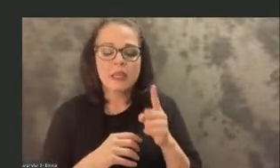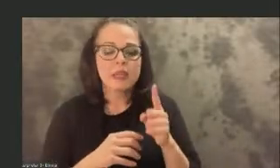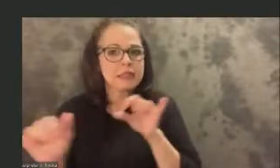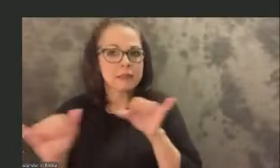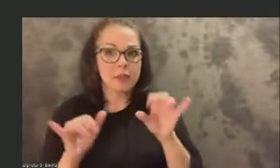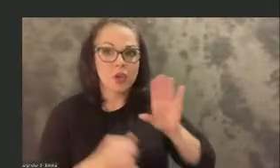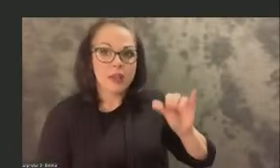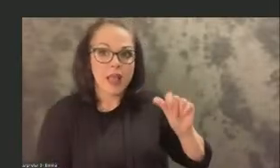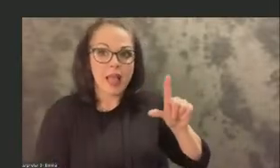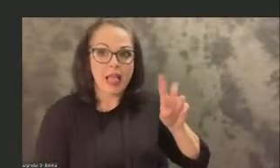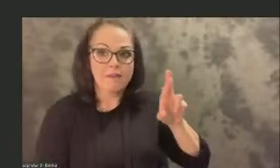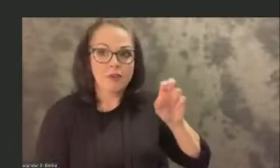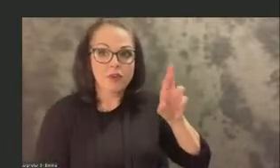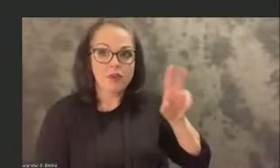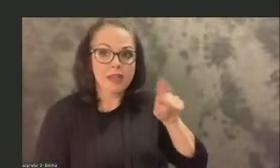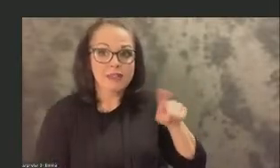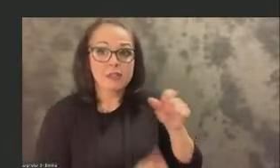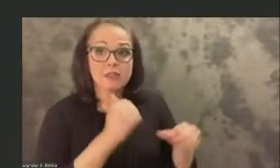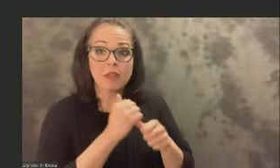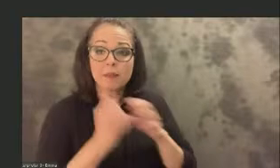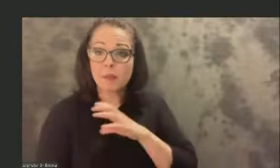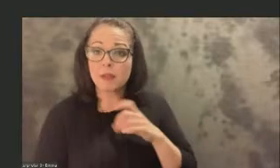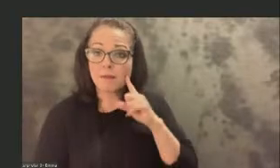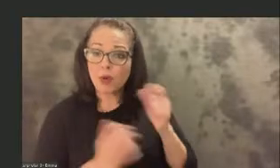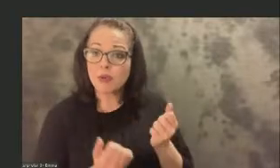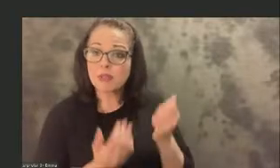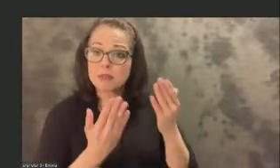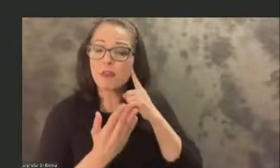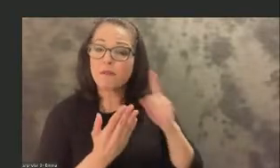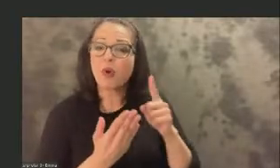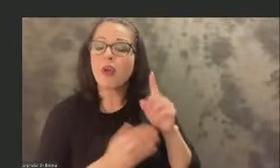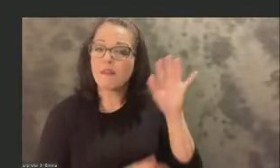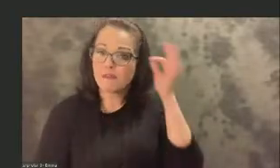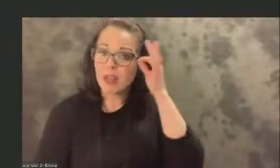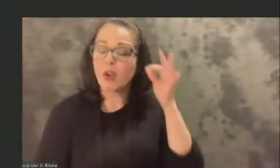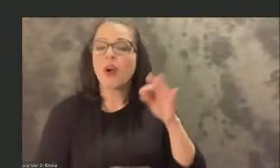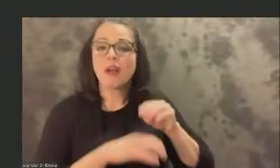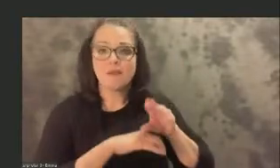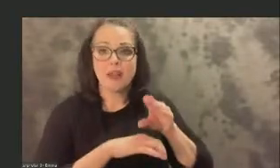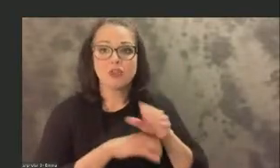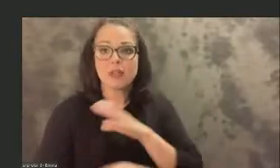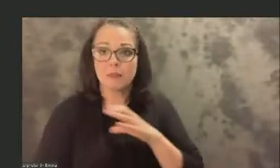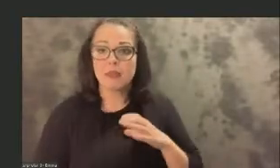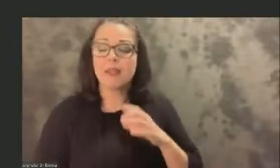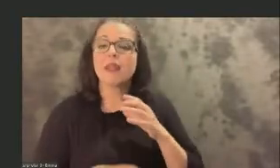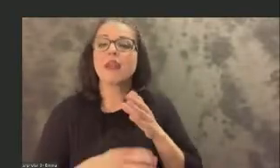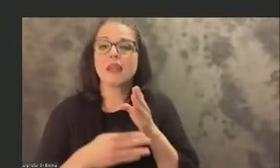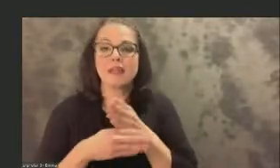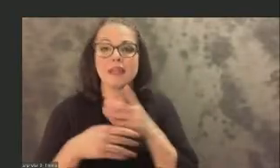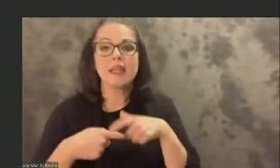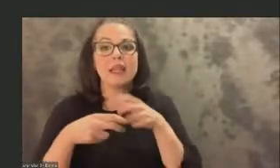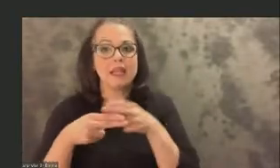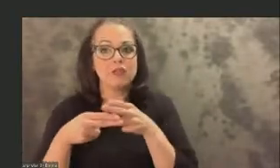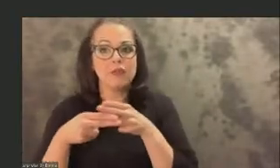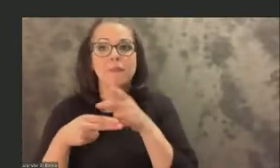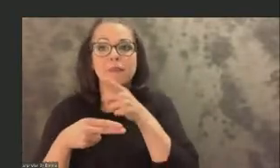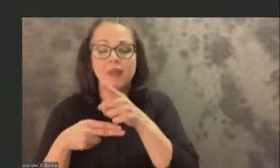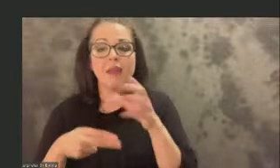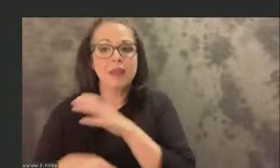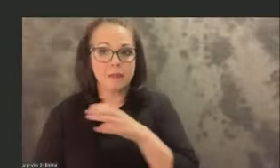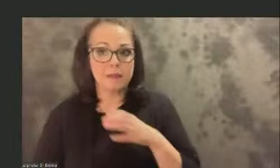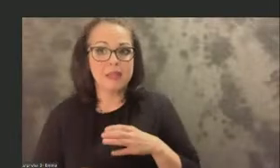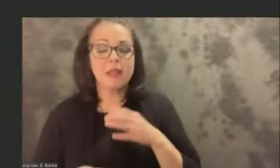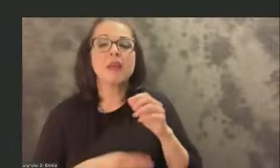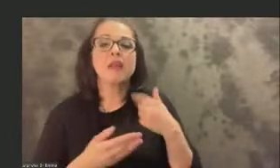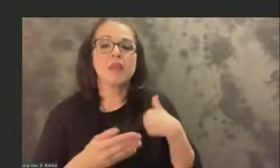Alvarez's subcommittee's recommendations for a federal advisory committee and an interagency committee dedicated to patients' rights, AAPM&R